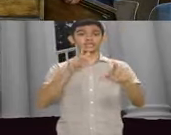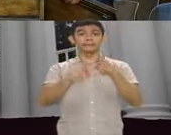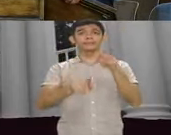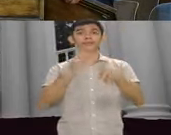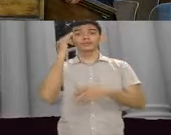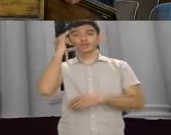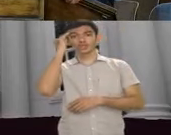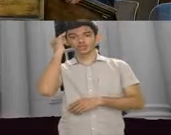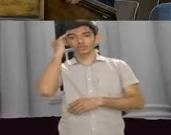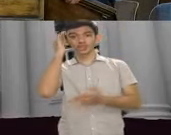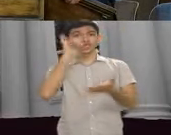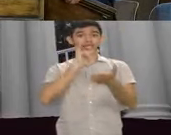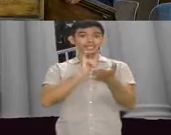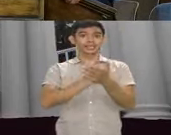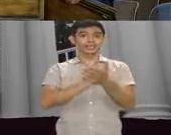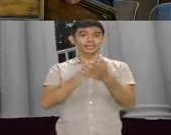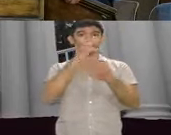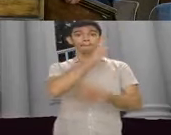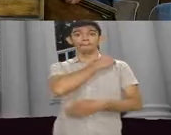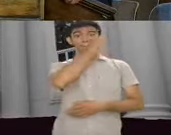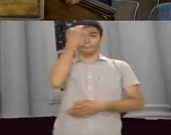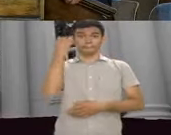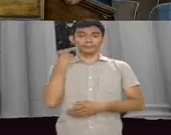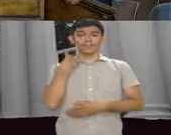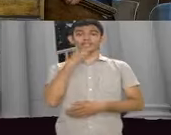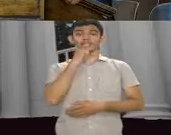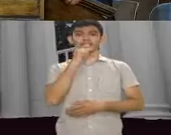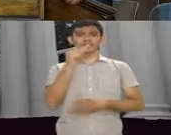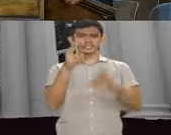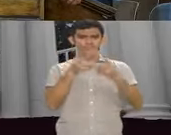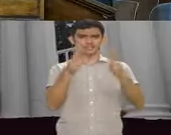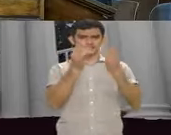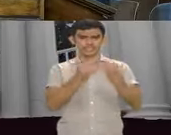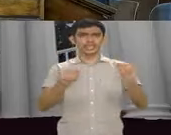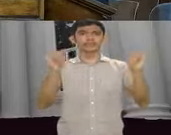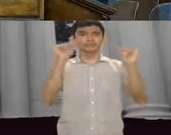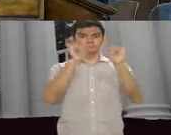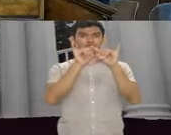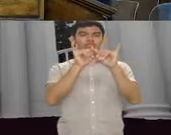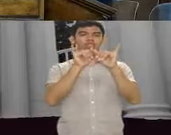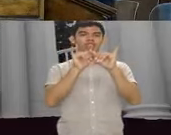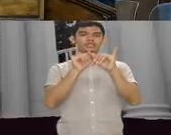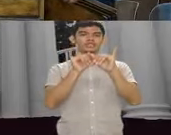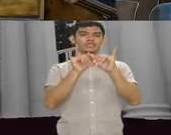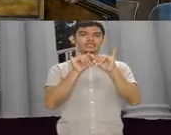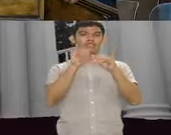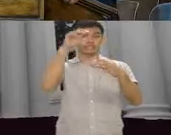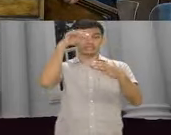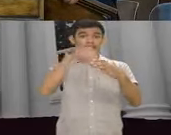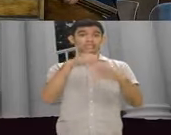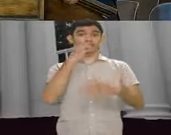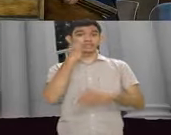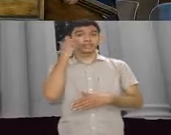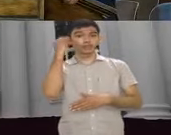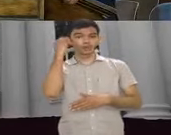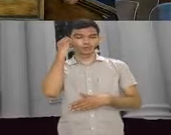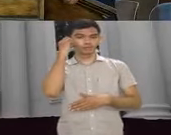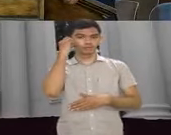know that Mary was not more important than anyone else in that house.